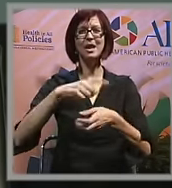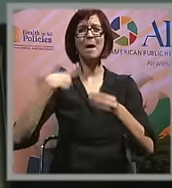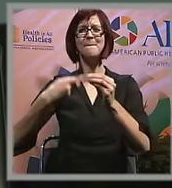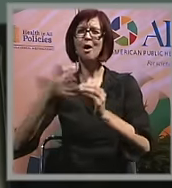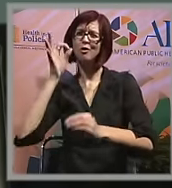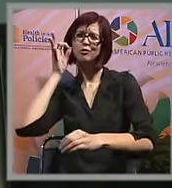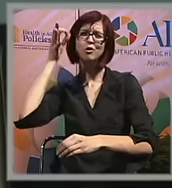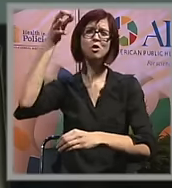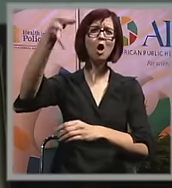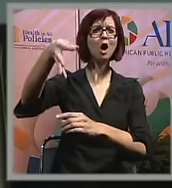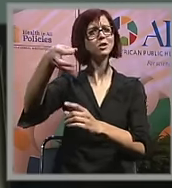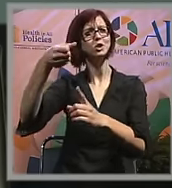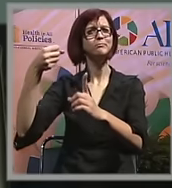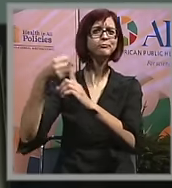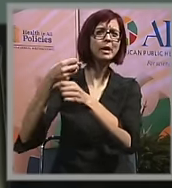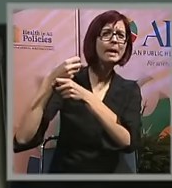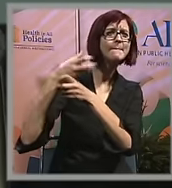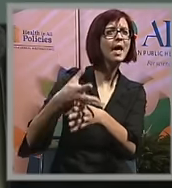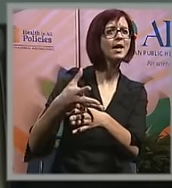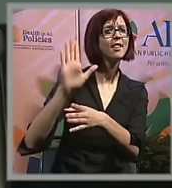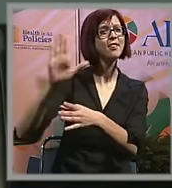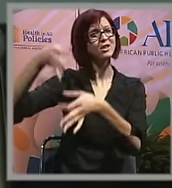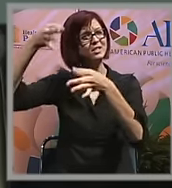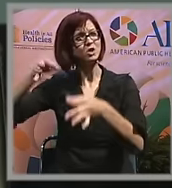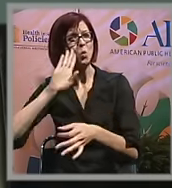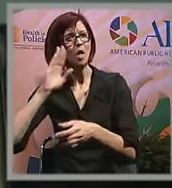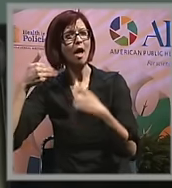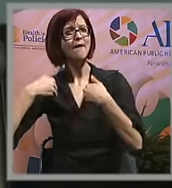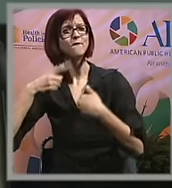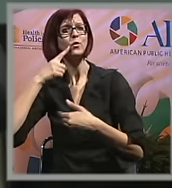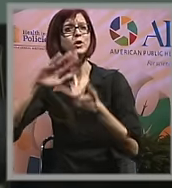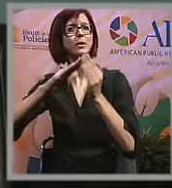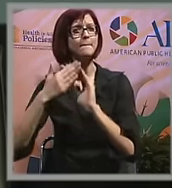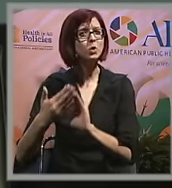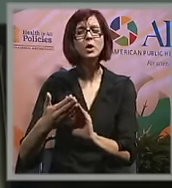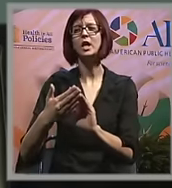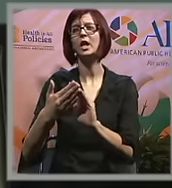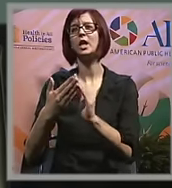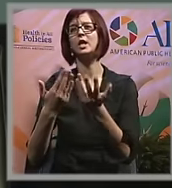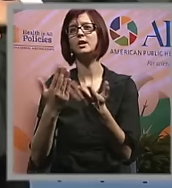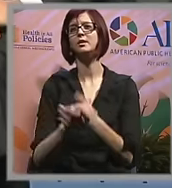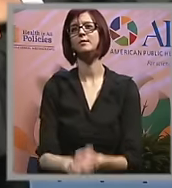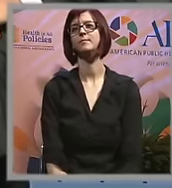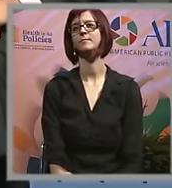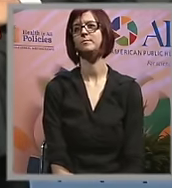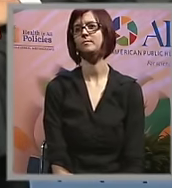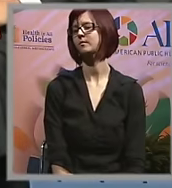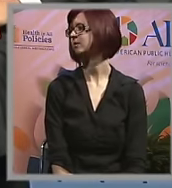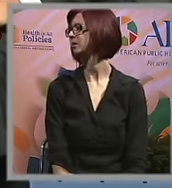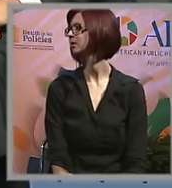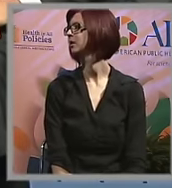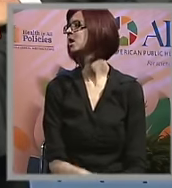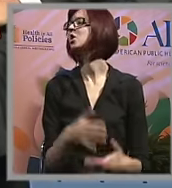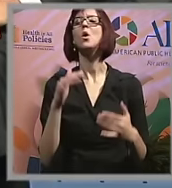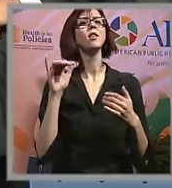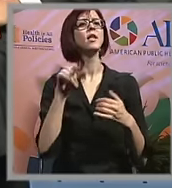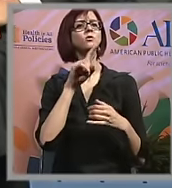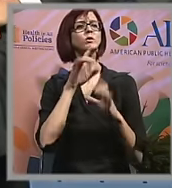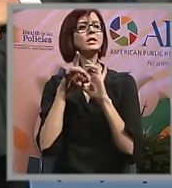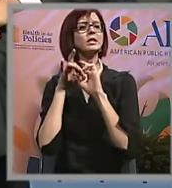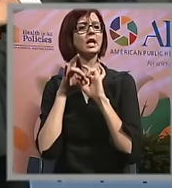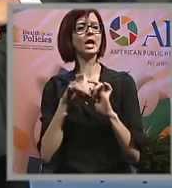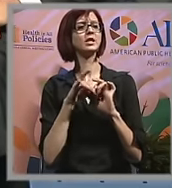the long-term impact that their decisions are going to have for the community that they represent. And this ties very much